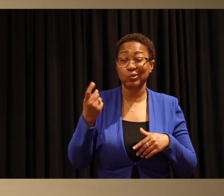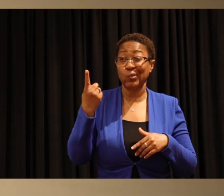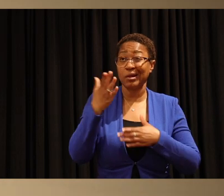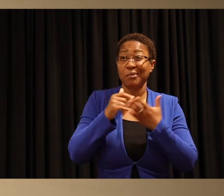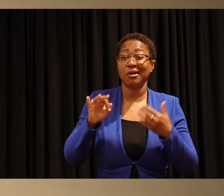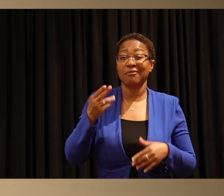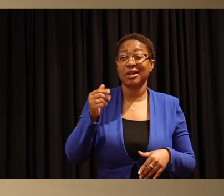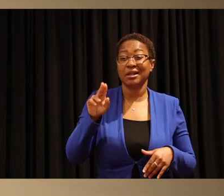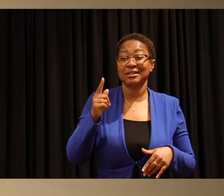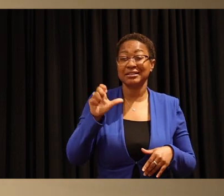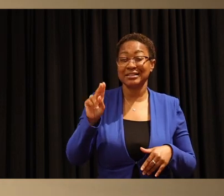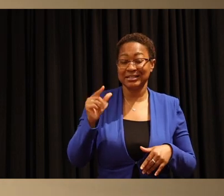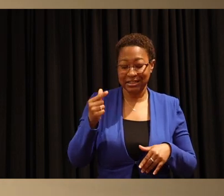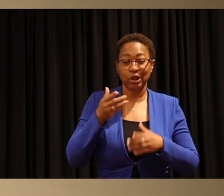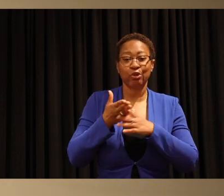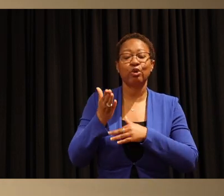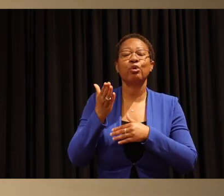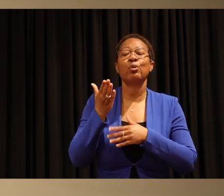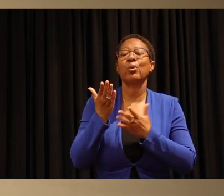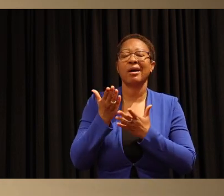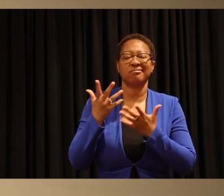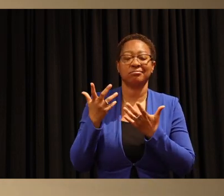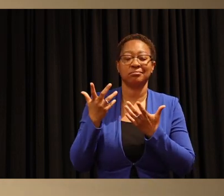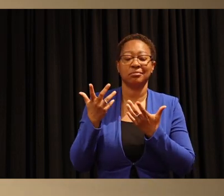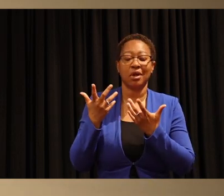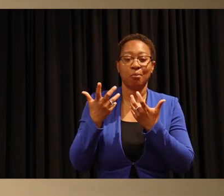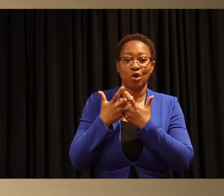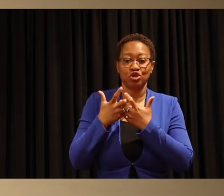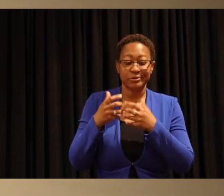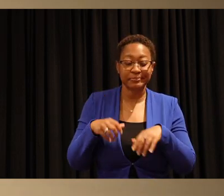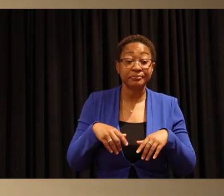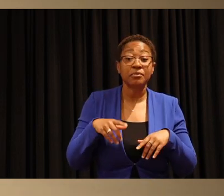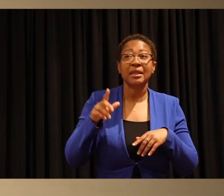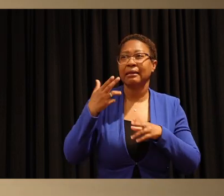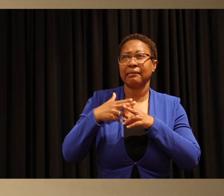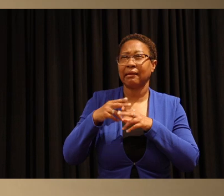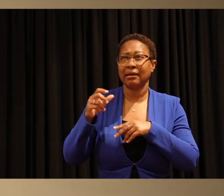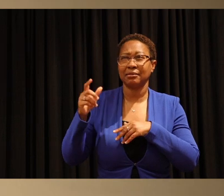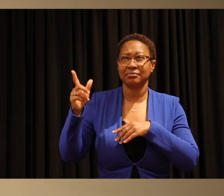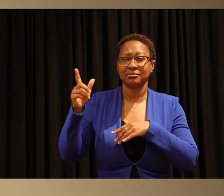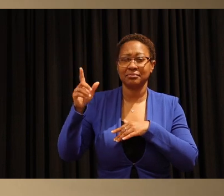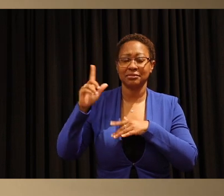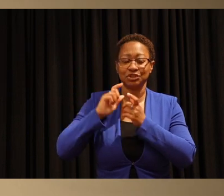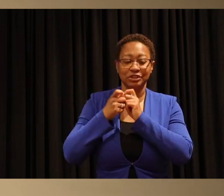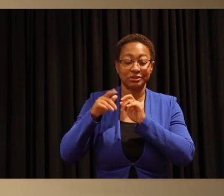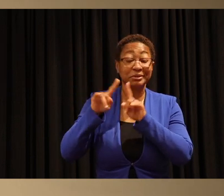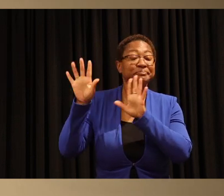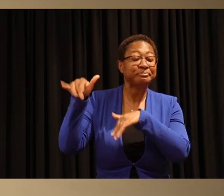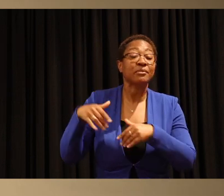part of Huntington through mergers, and one, the name's still around, but they're merging to something else as CEO of Flagstar too.